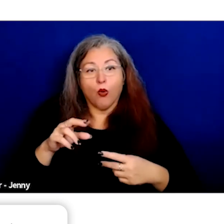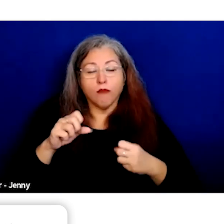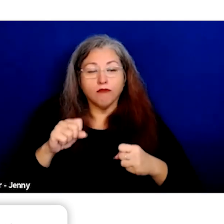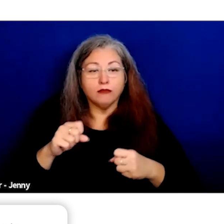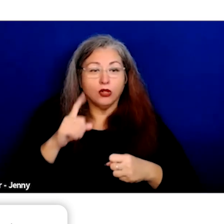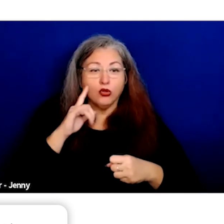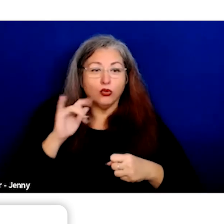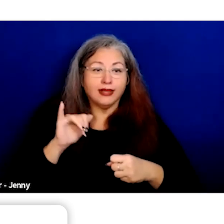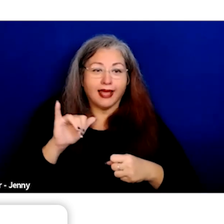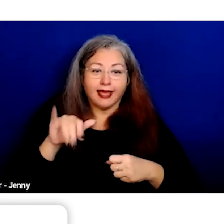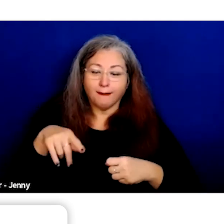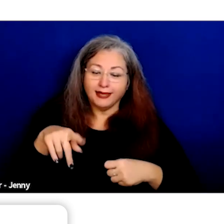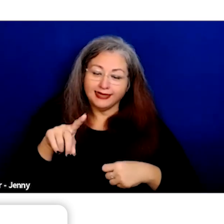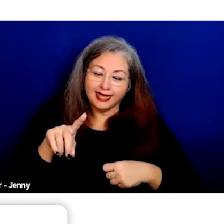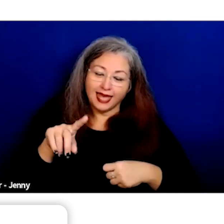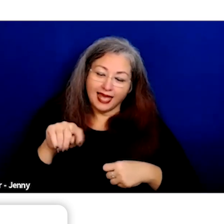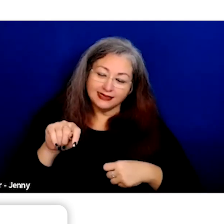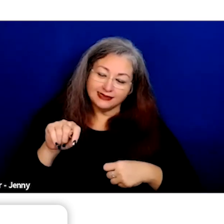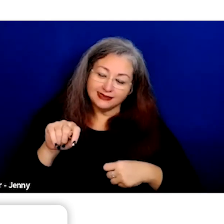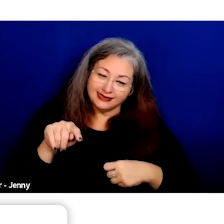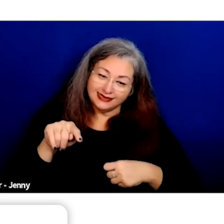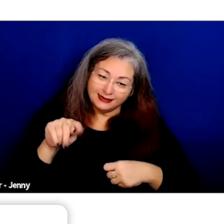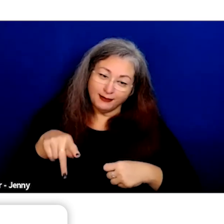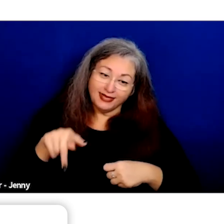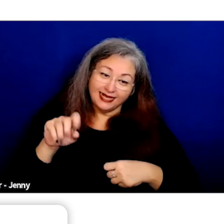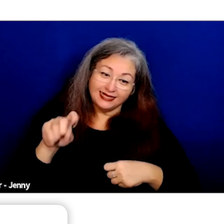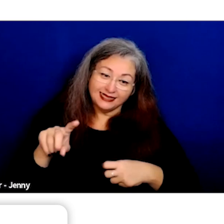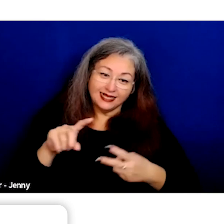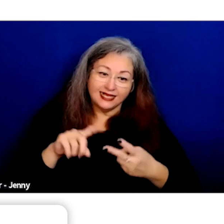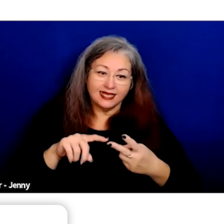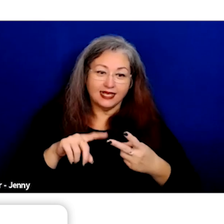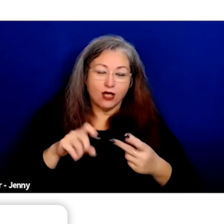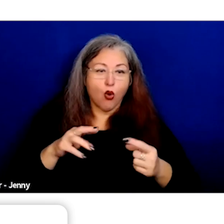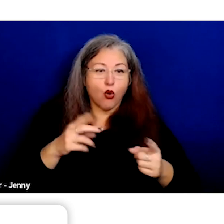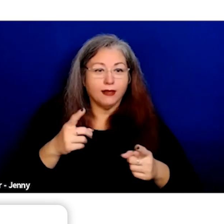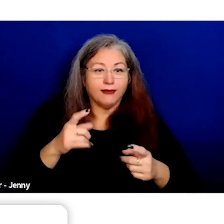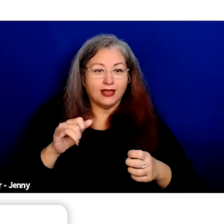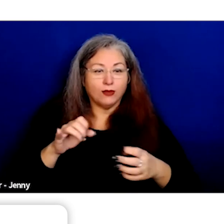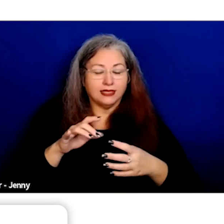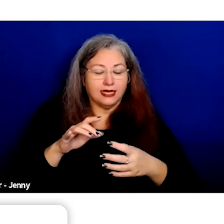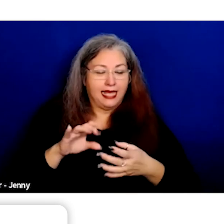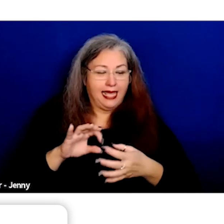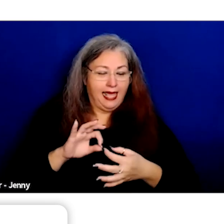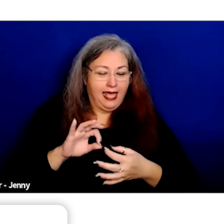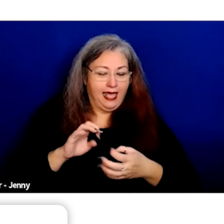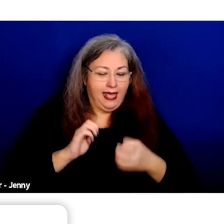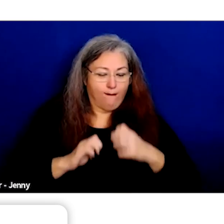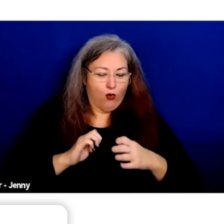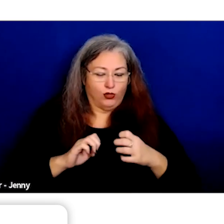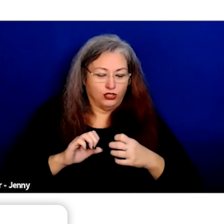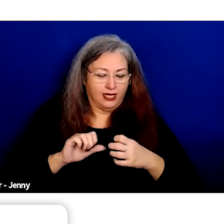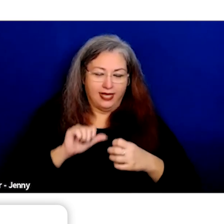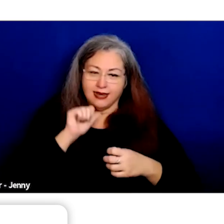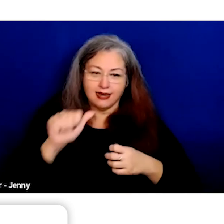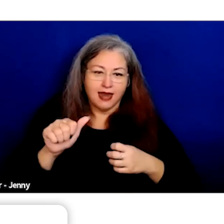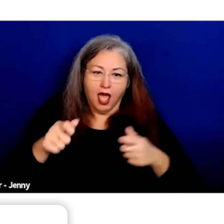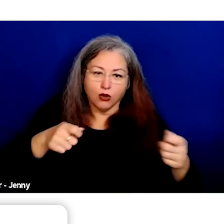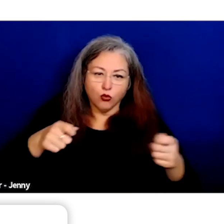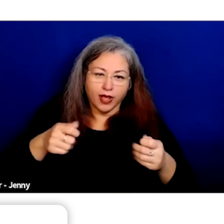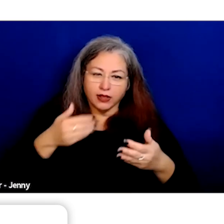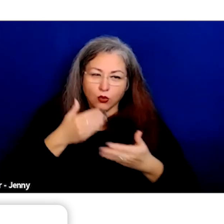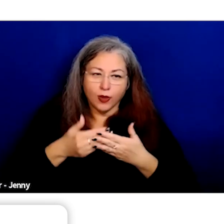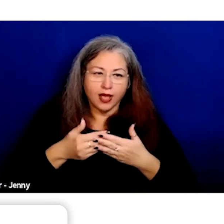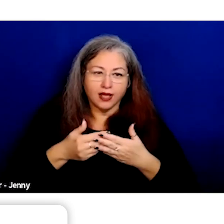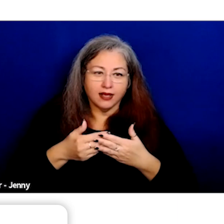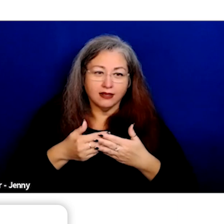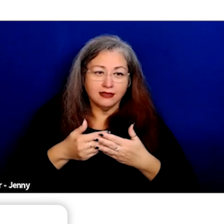manifested as PTSD, the dense part of myself that, you know, was emotionally dysregulated, is not separate from the